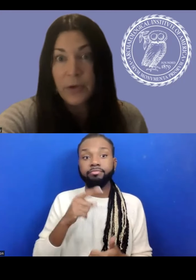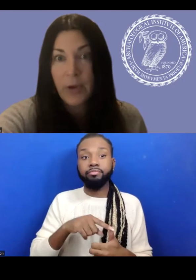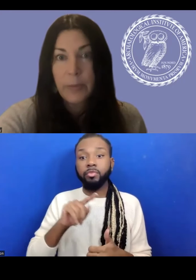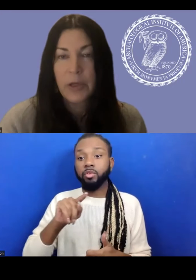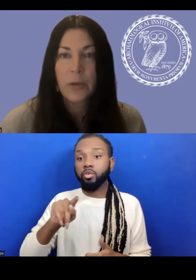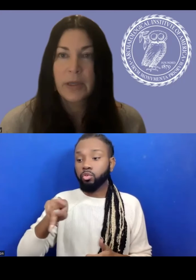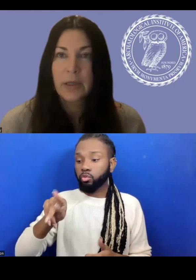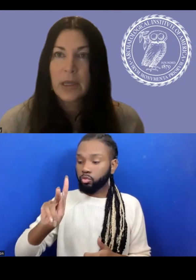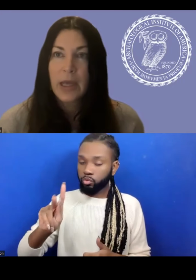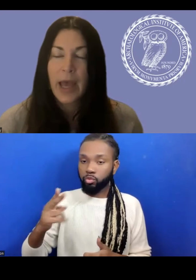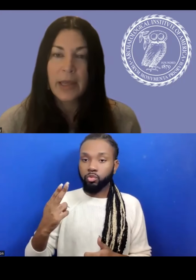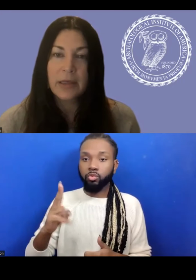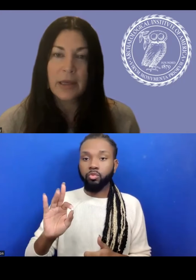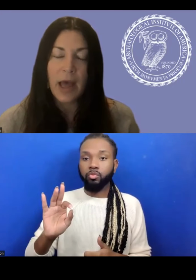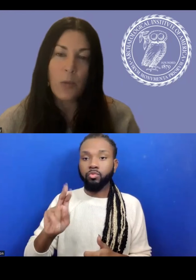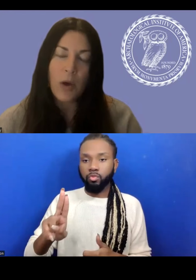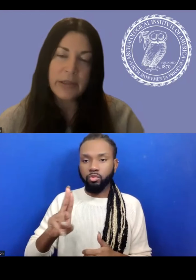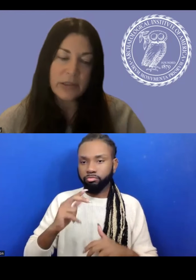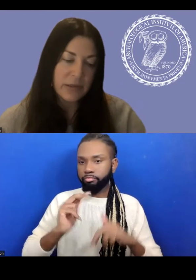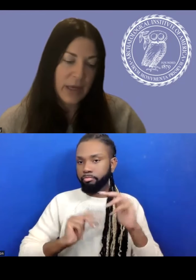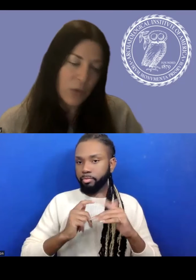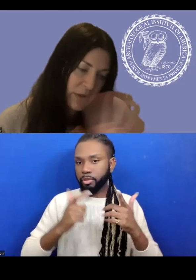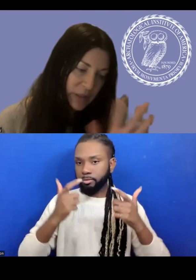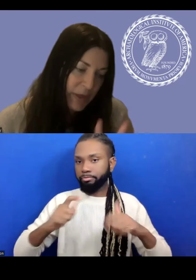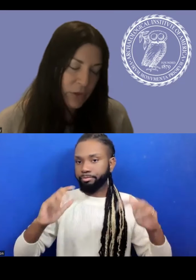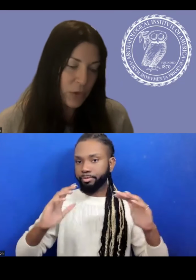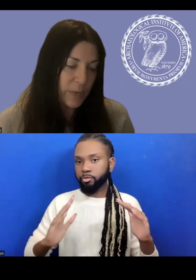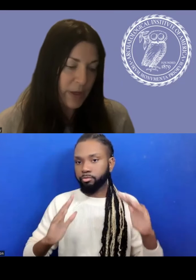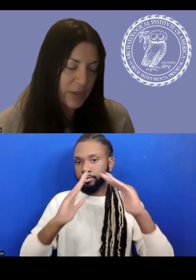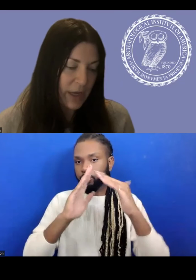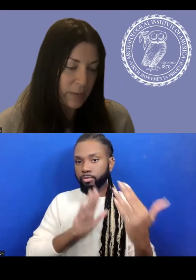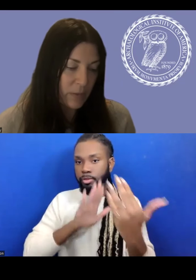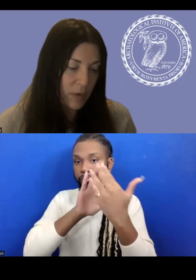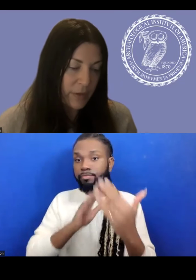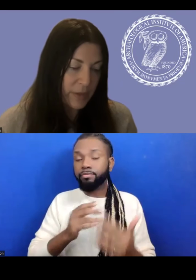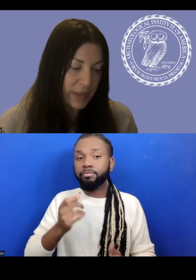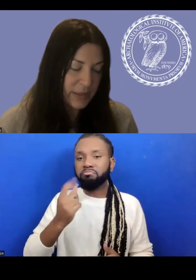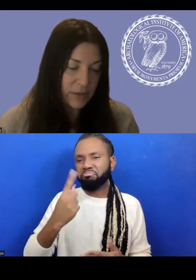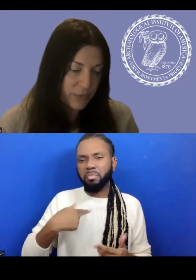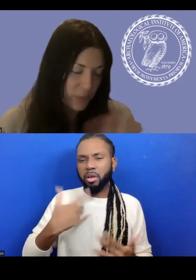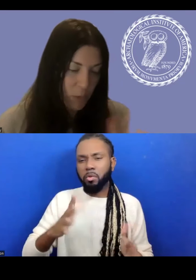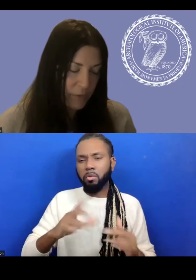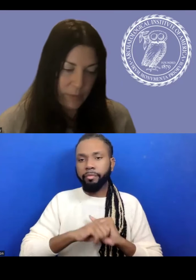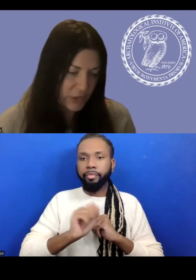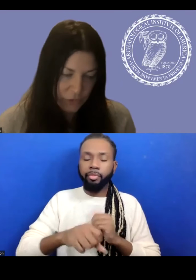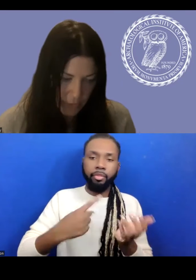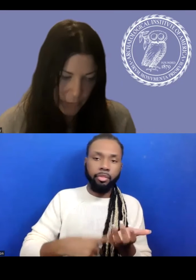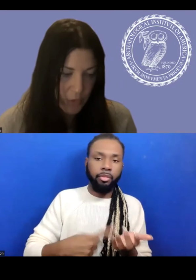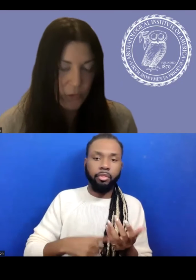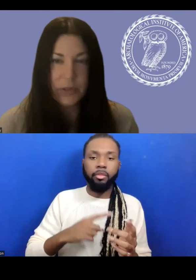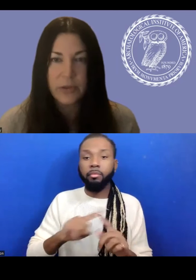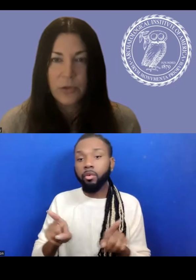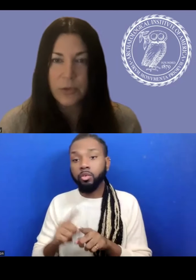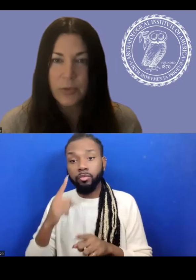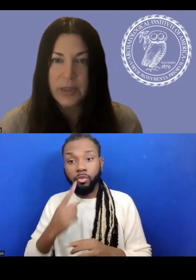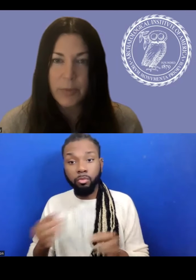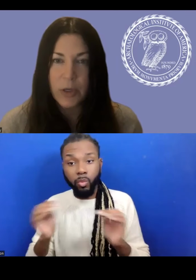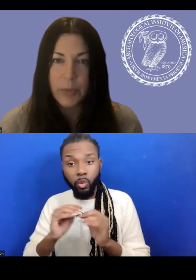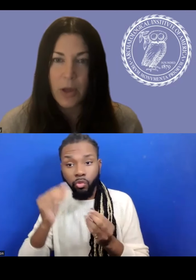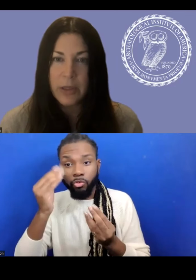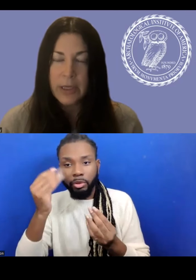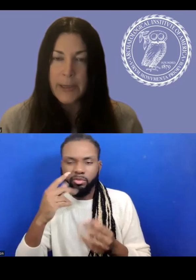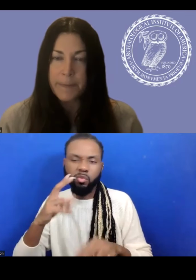of the Great Pyramid. And I don't want to spend a huge amount of time on this. And for more information, of course, you can read